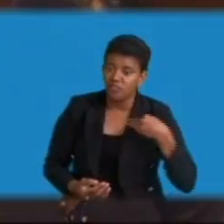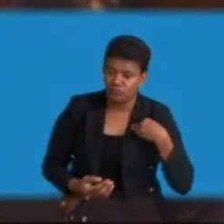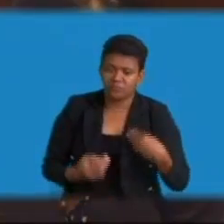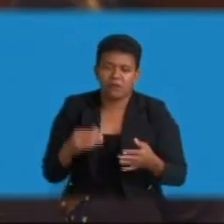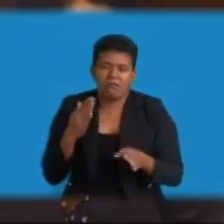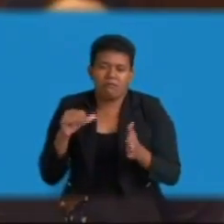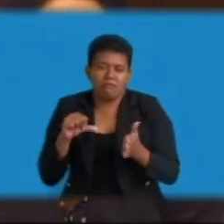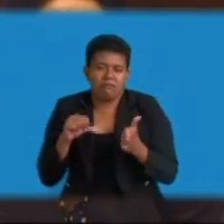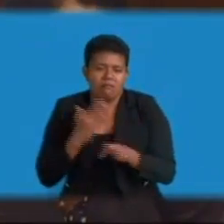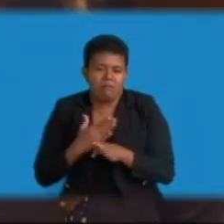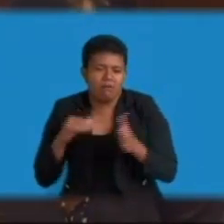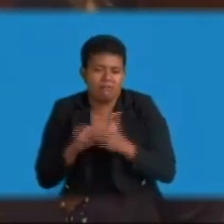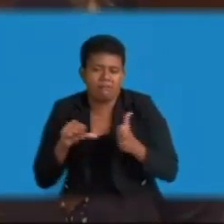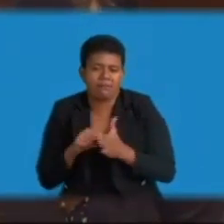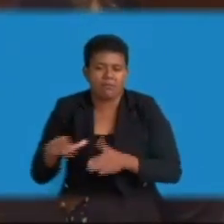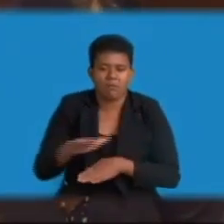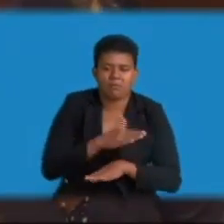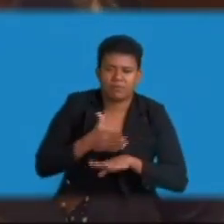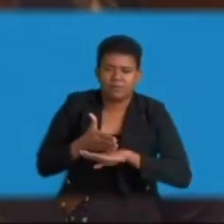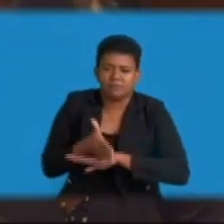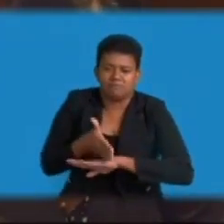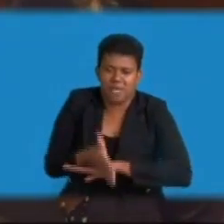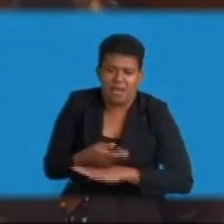renewing all expired leases by the end of the financial year,